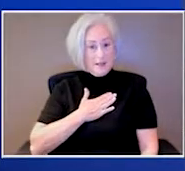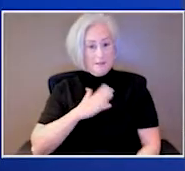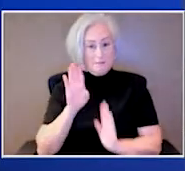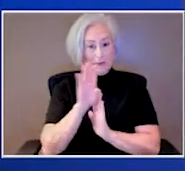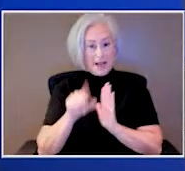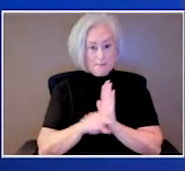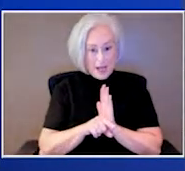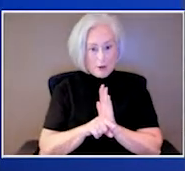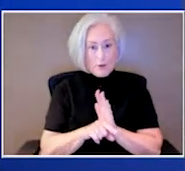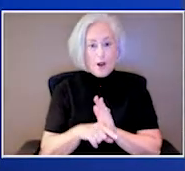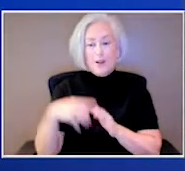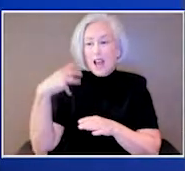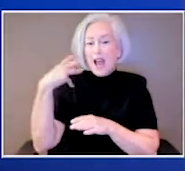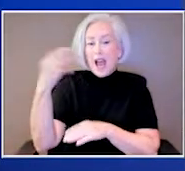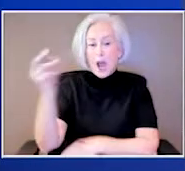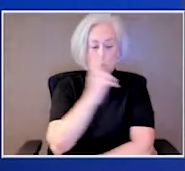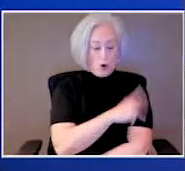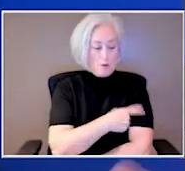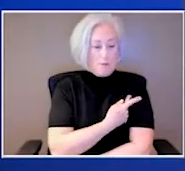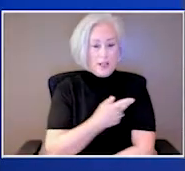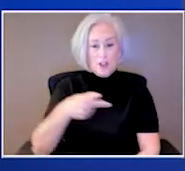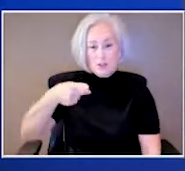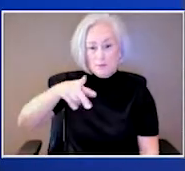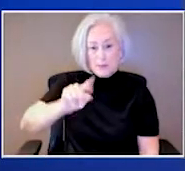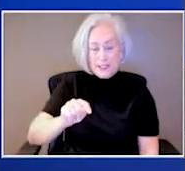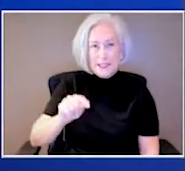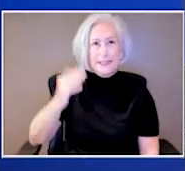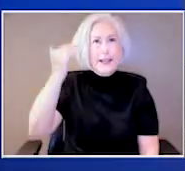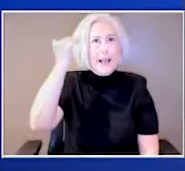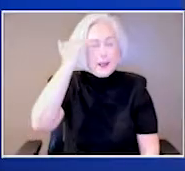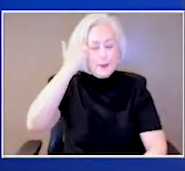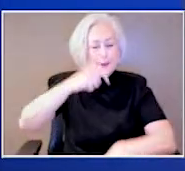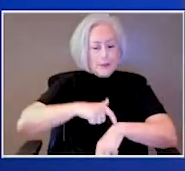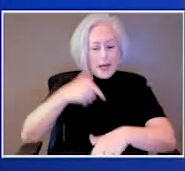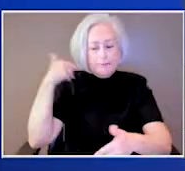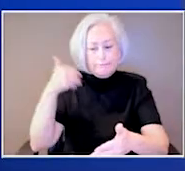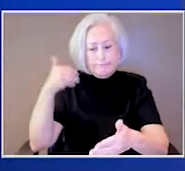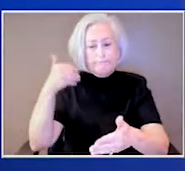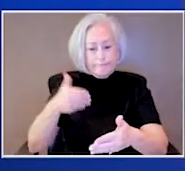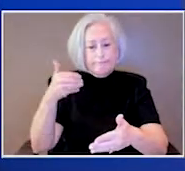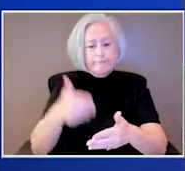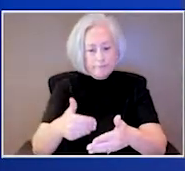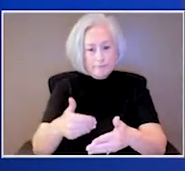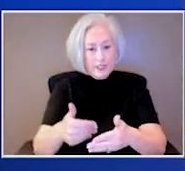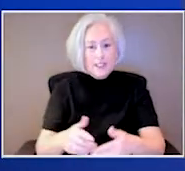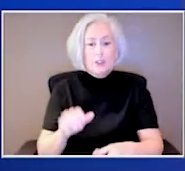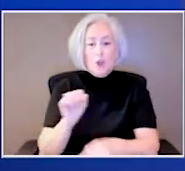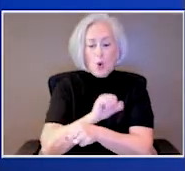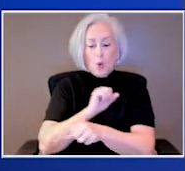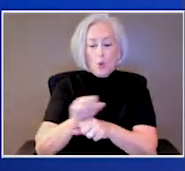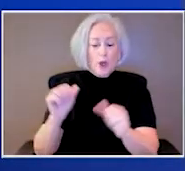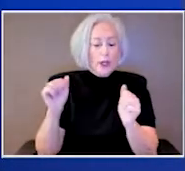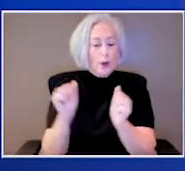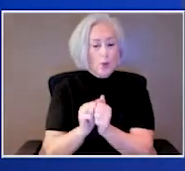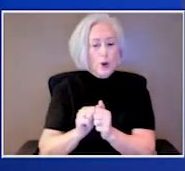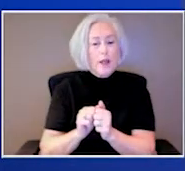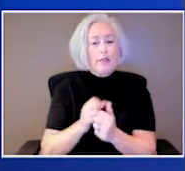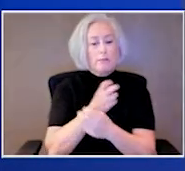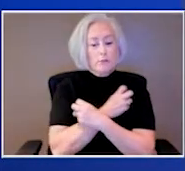was coming. And so I was working with an orthopod that we were all set, and I had